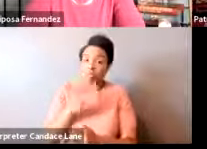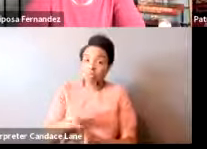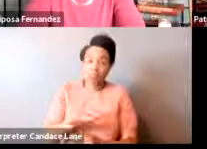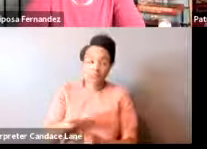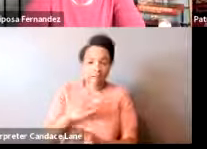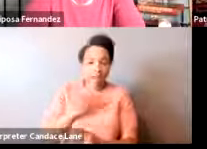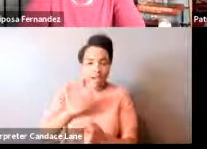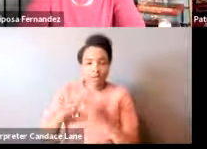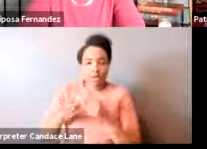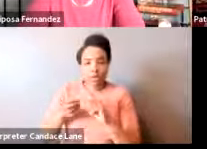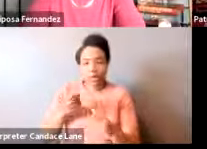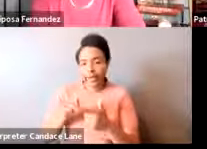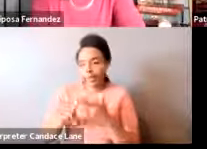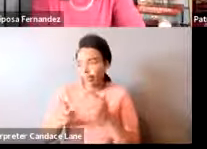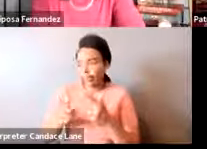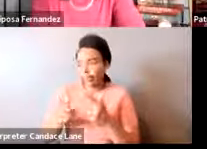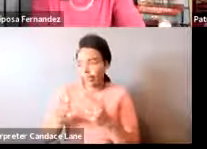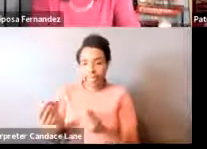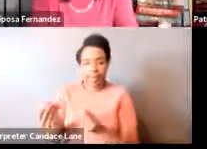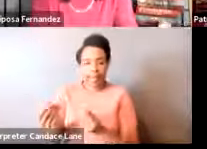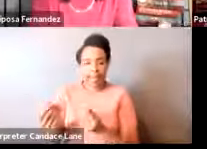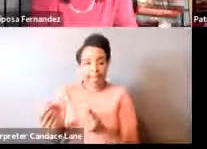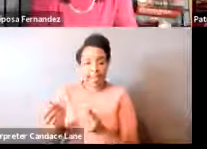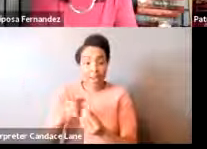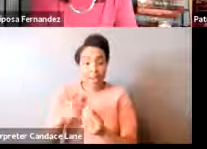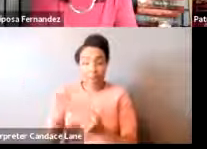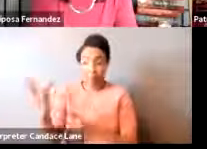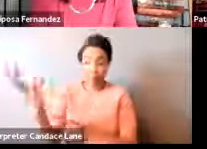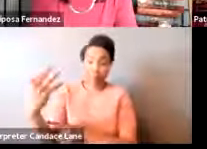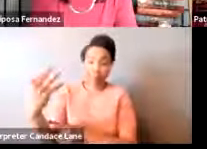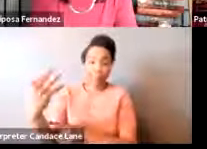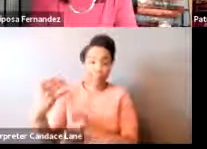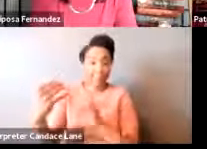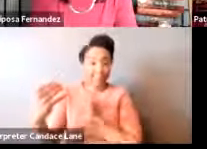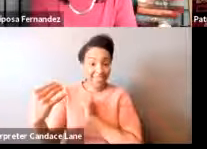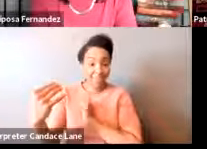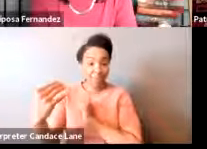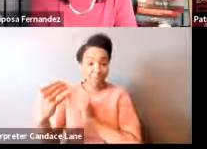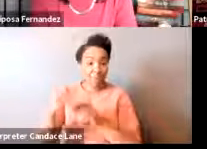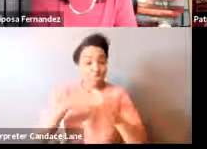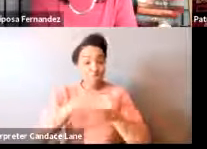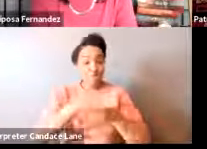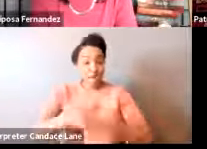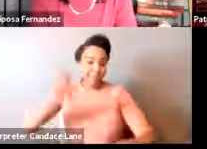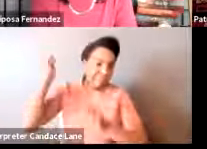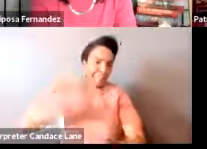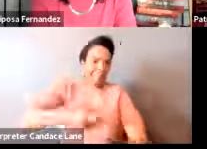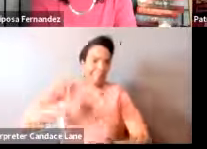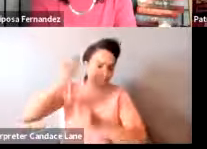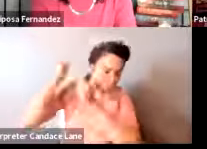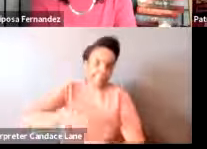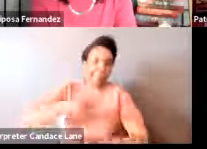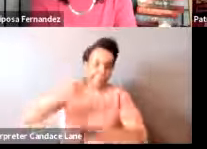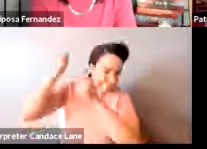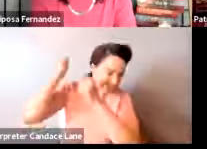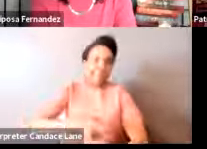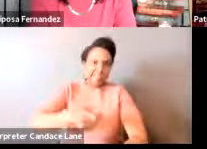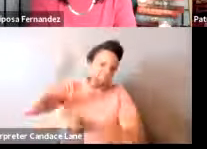of myself chopping wood. And chopping wood was actually very cathartic, because I got the rage